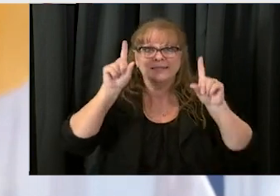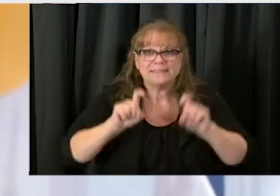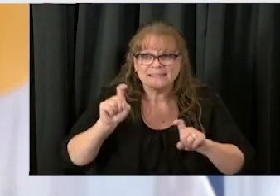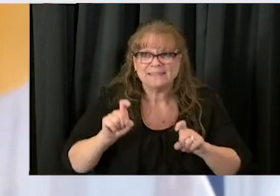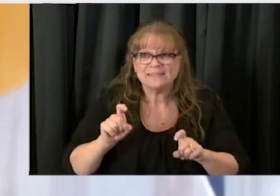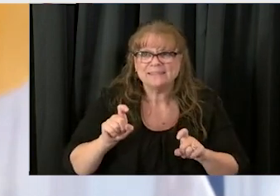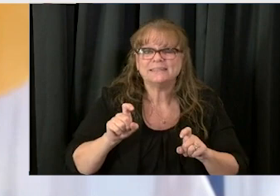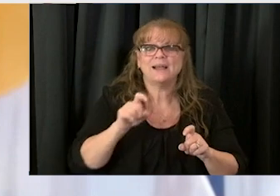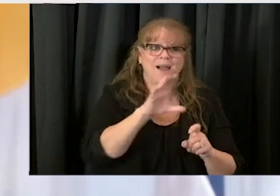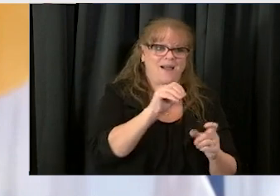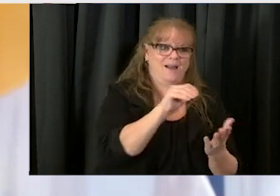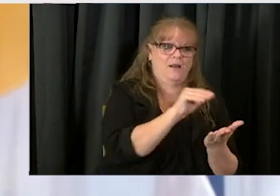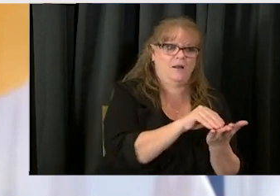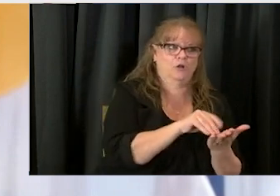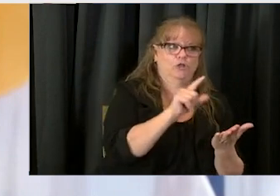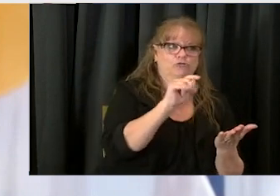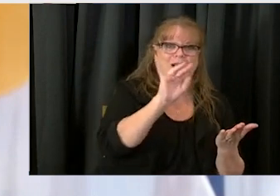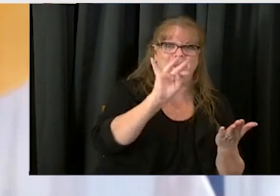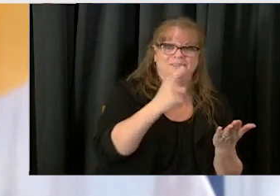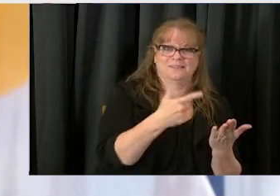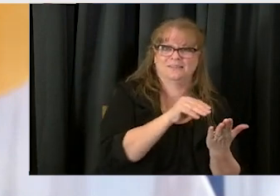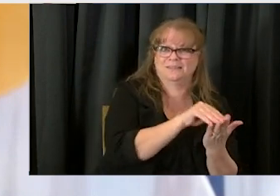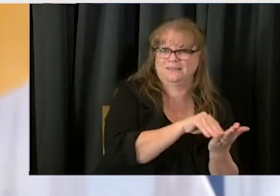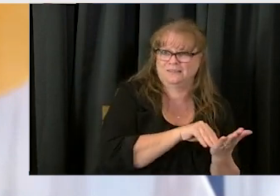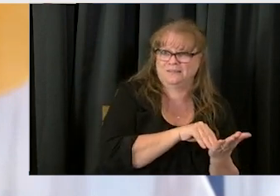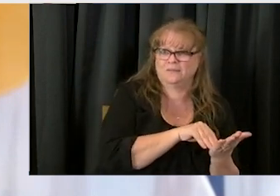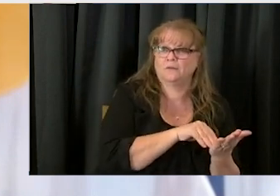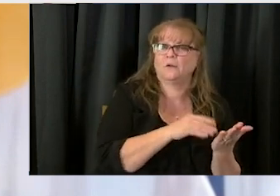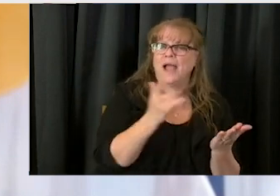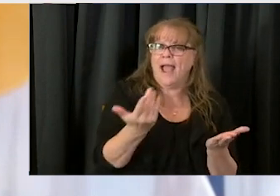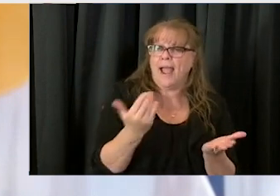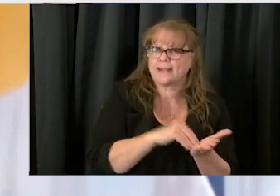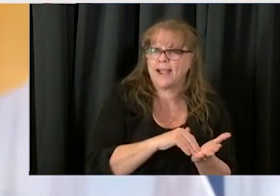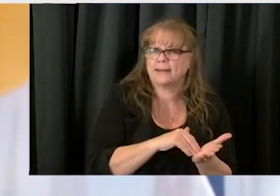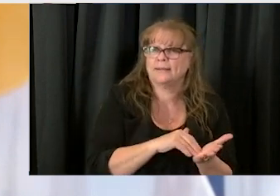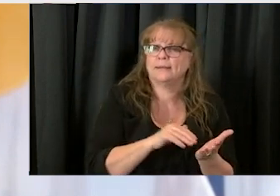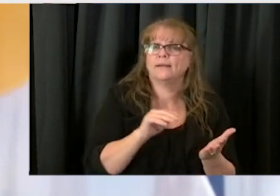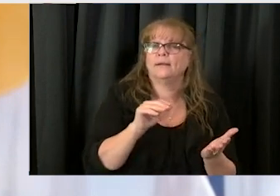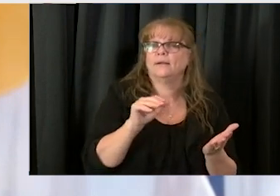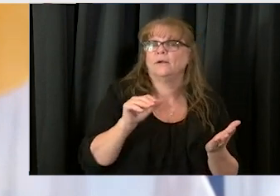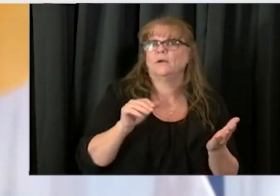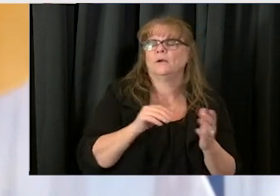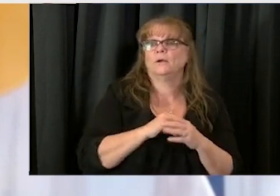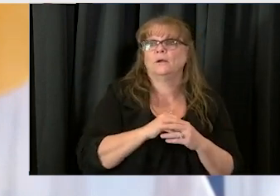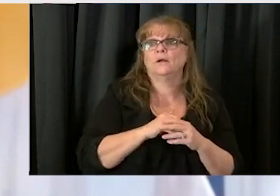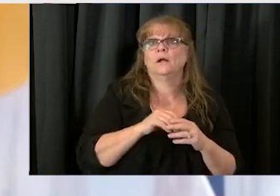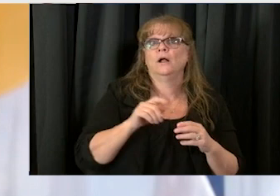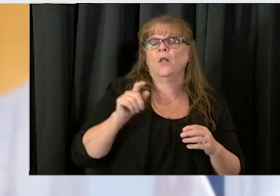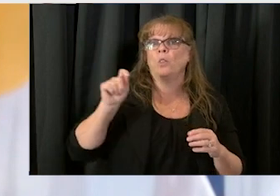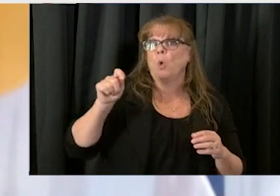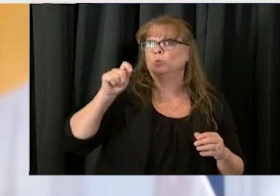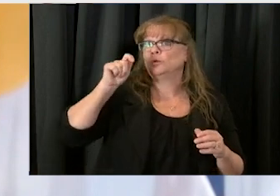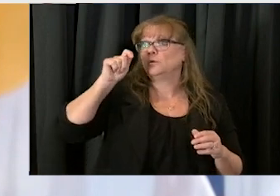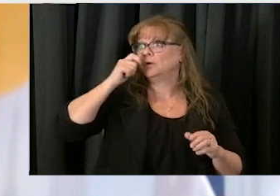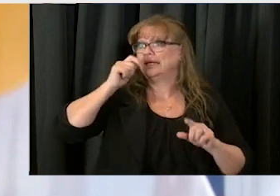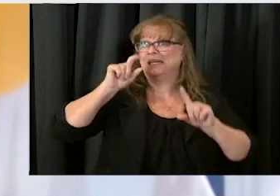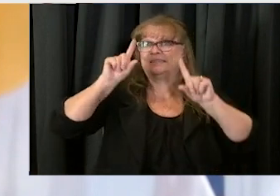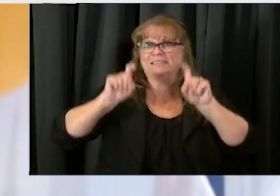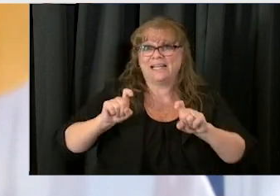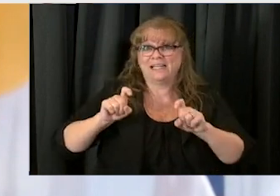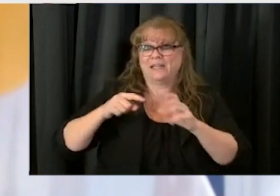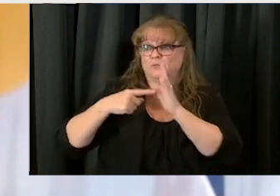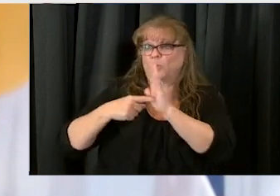tracing, the advantages of the test are also when it comes back negative, right? The reduction in the need to